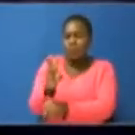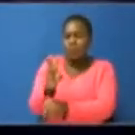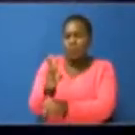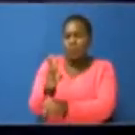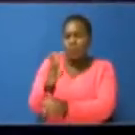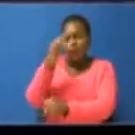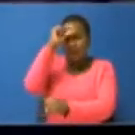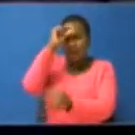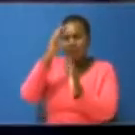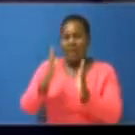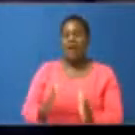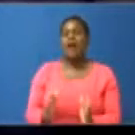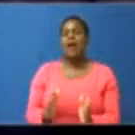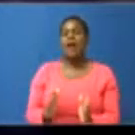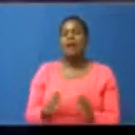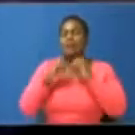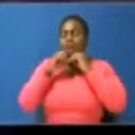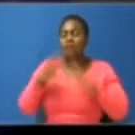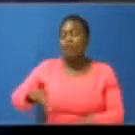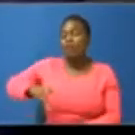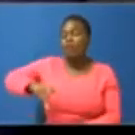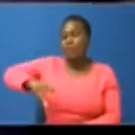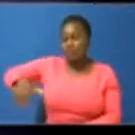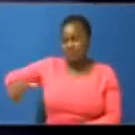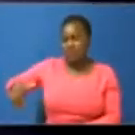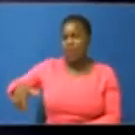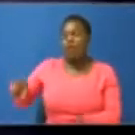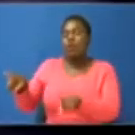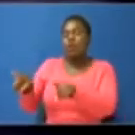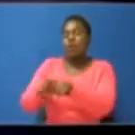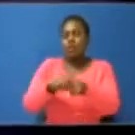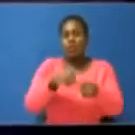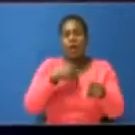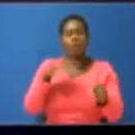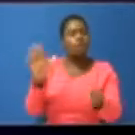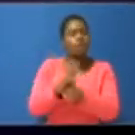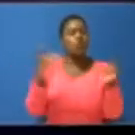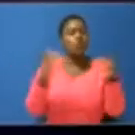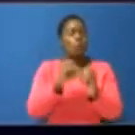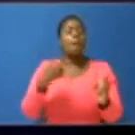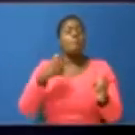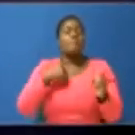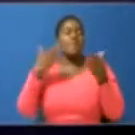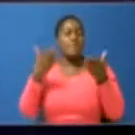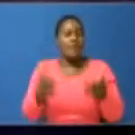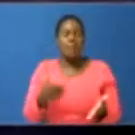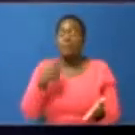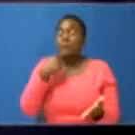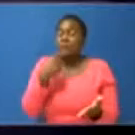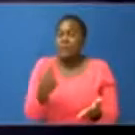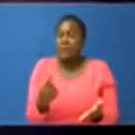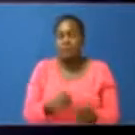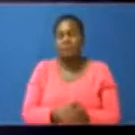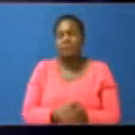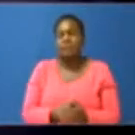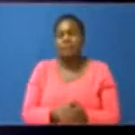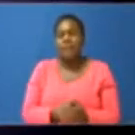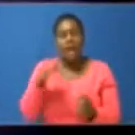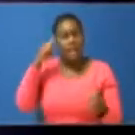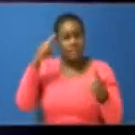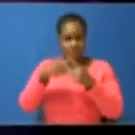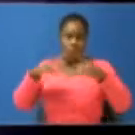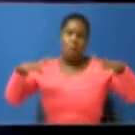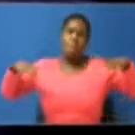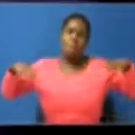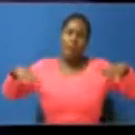the devolved government of nairobi that also we don't have a complete team so i am here to just say that as azimya we are very